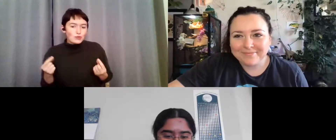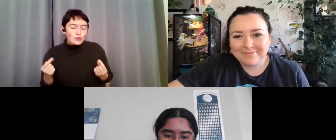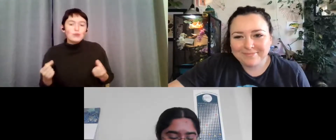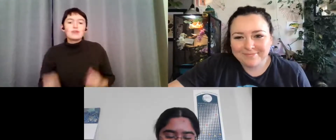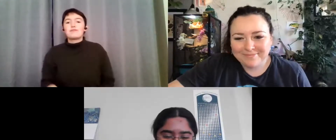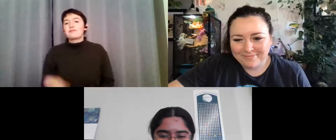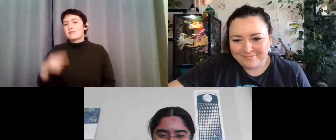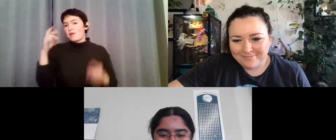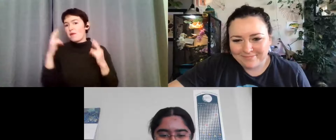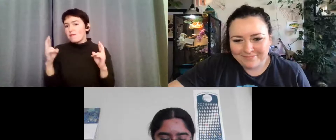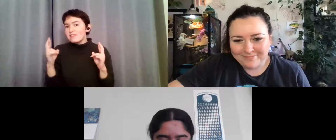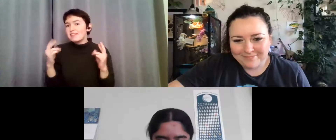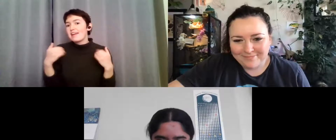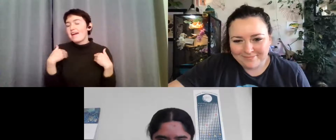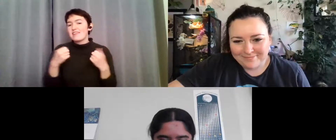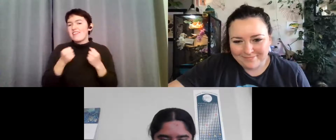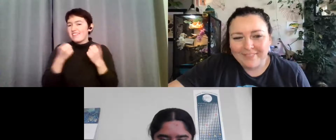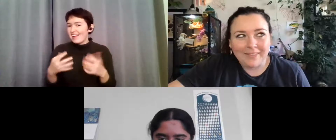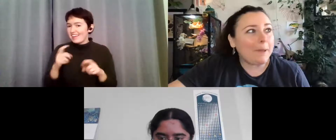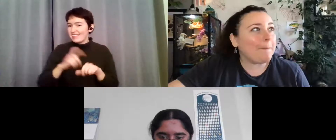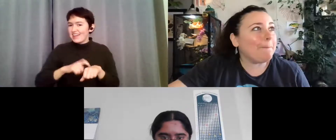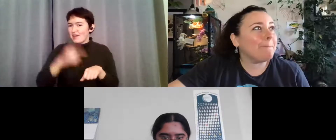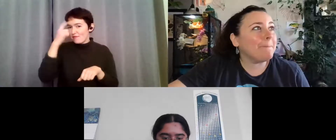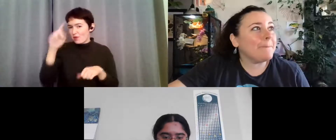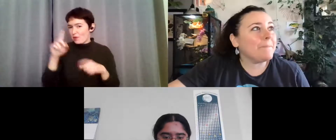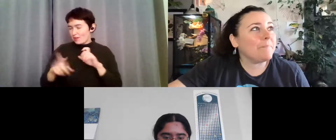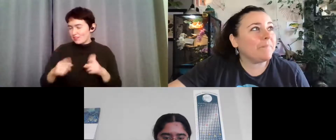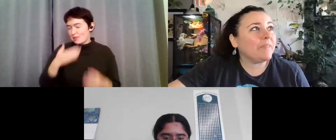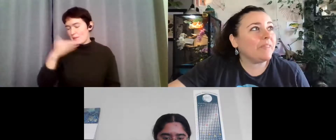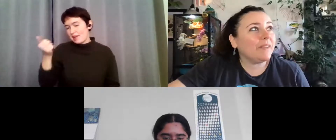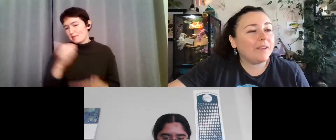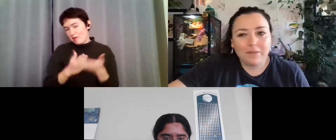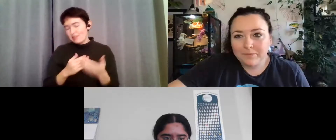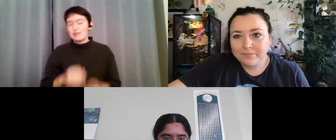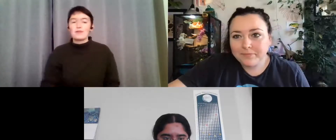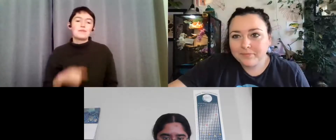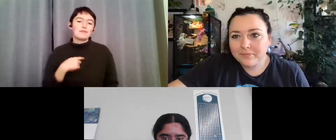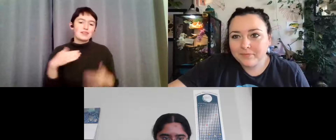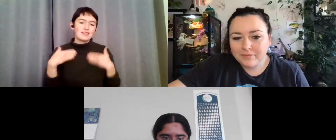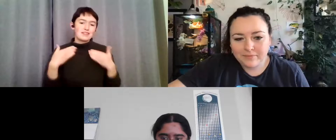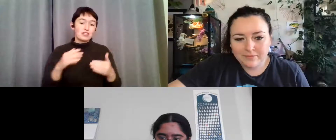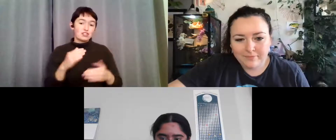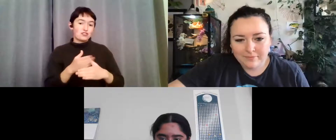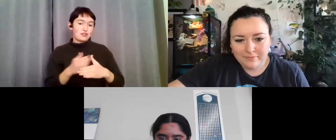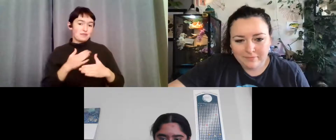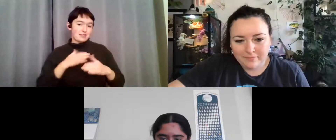questions, which are always the best part. So I'm going to go ahead and share my